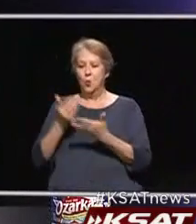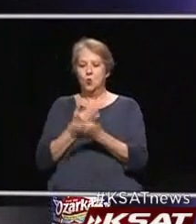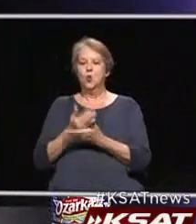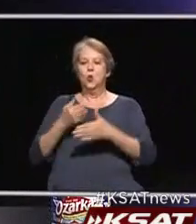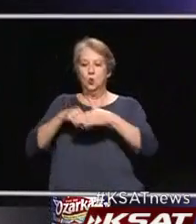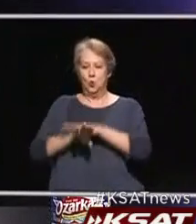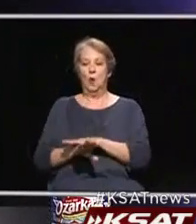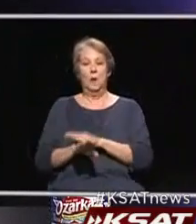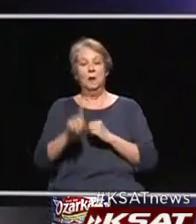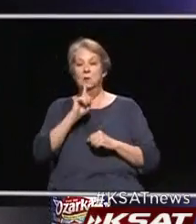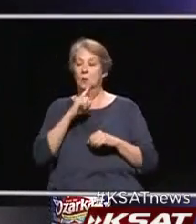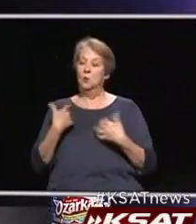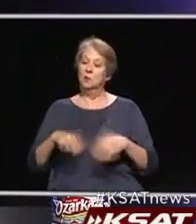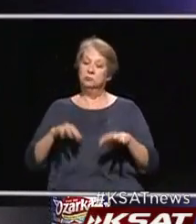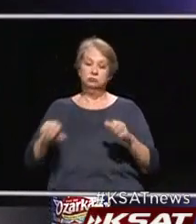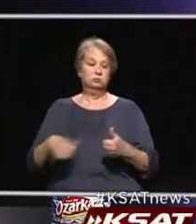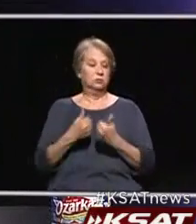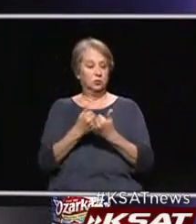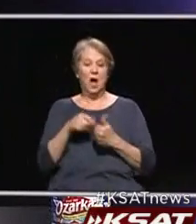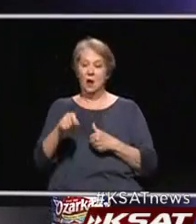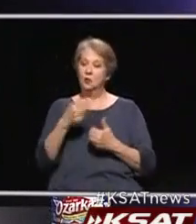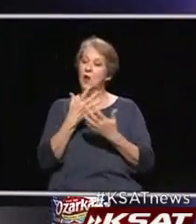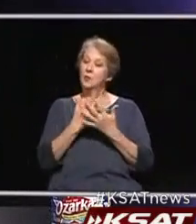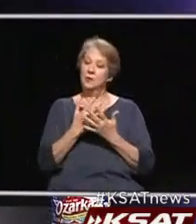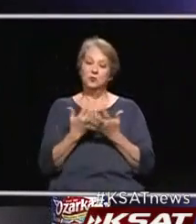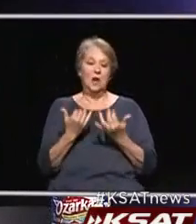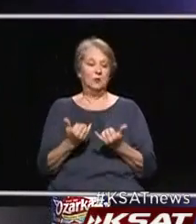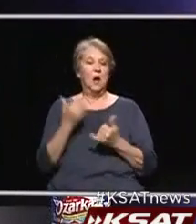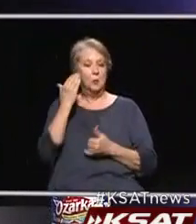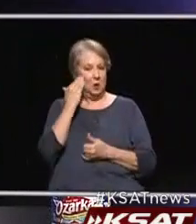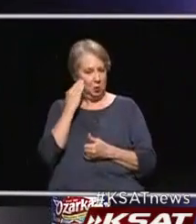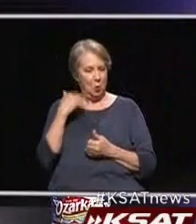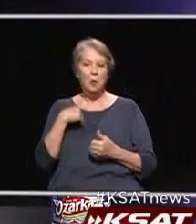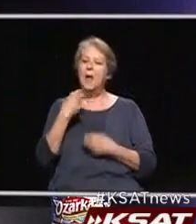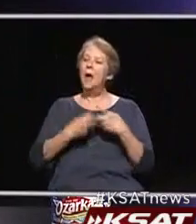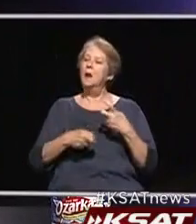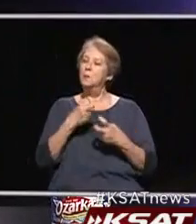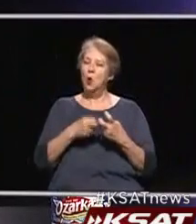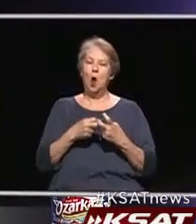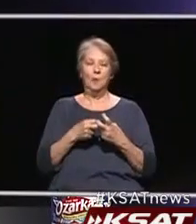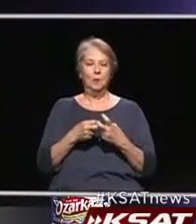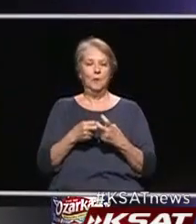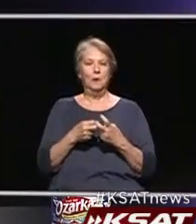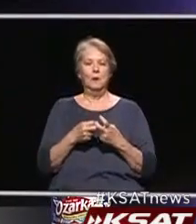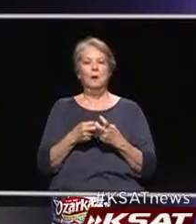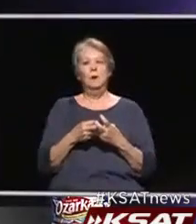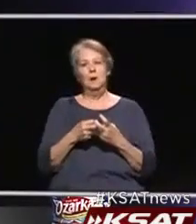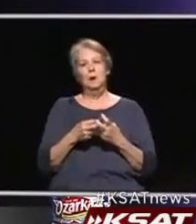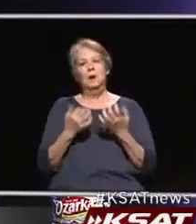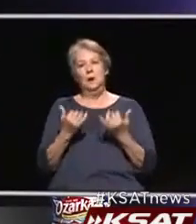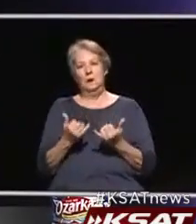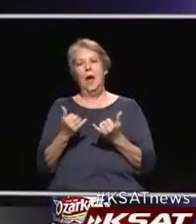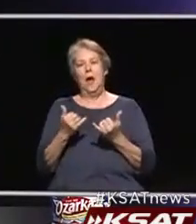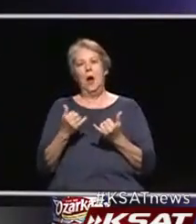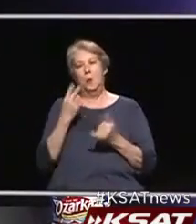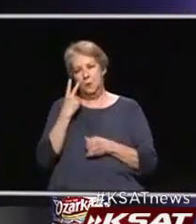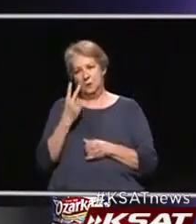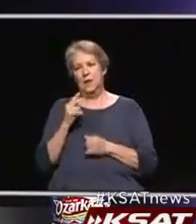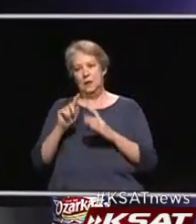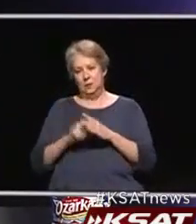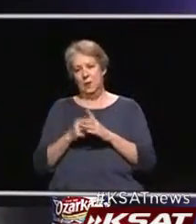real challenge in the jail today, and one we knew we had a problem on, and now we see it beginning to